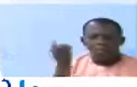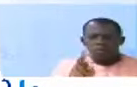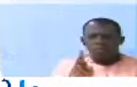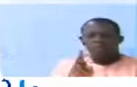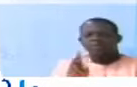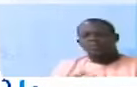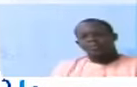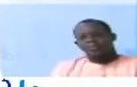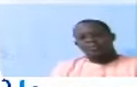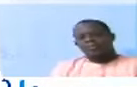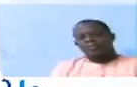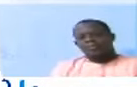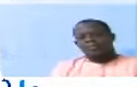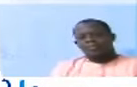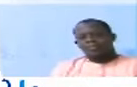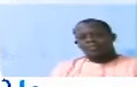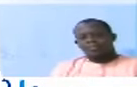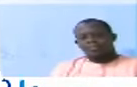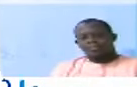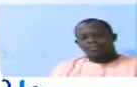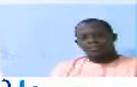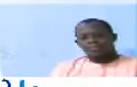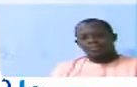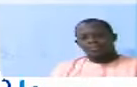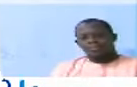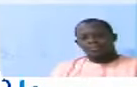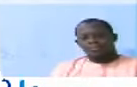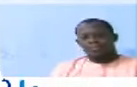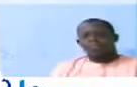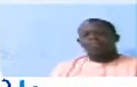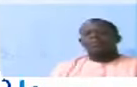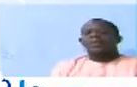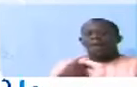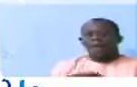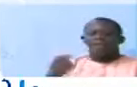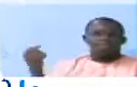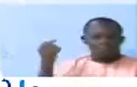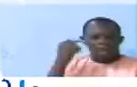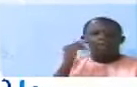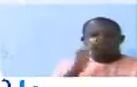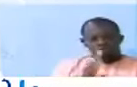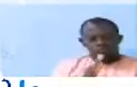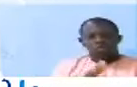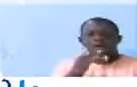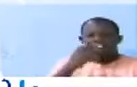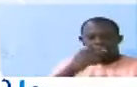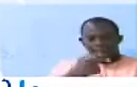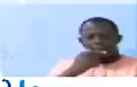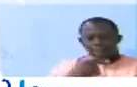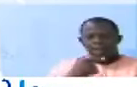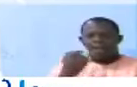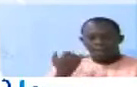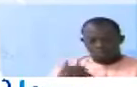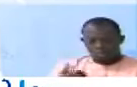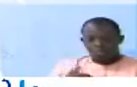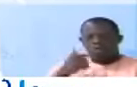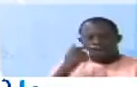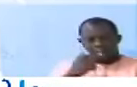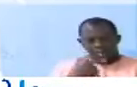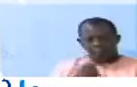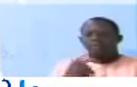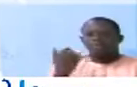ko nyanta kafula nyoma, banko dingo nyanta kafula nyoma, kela balamba itandi, American